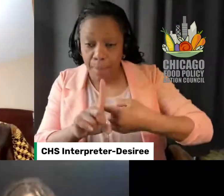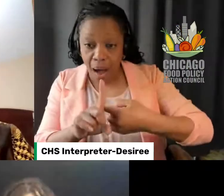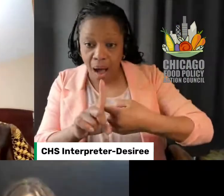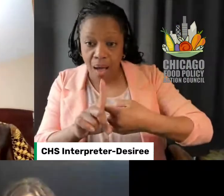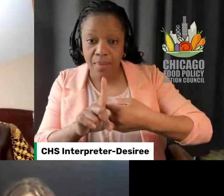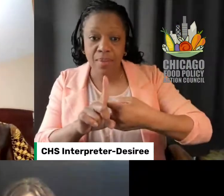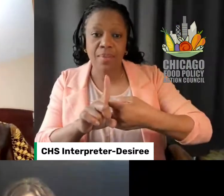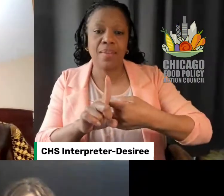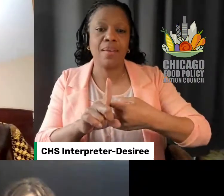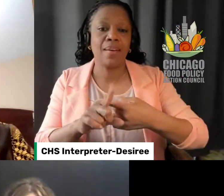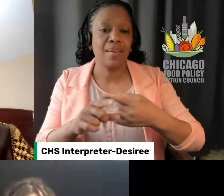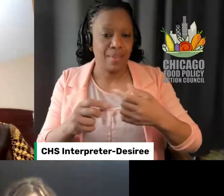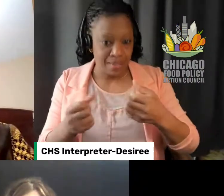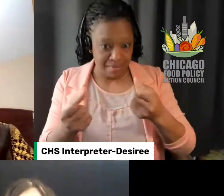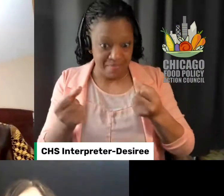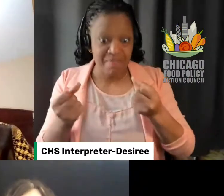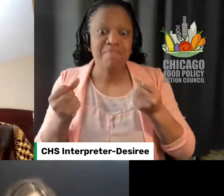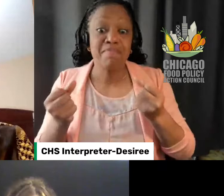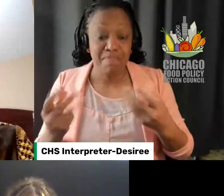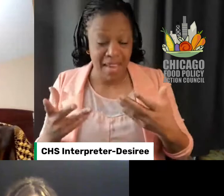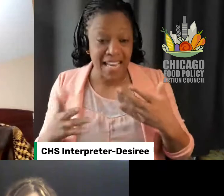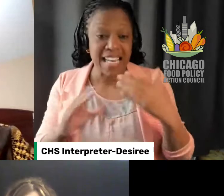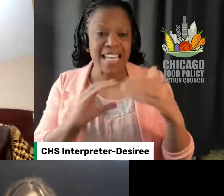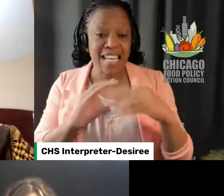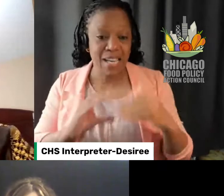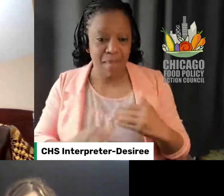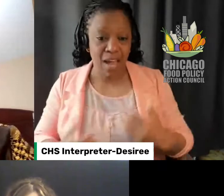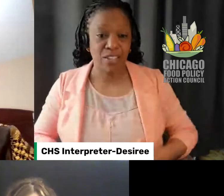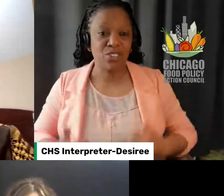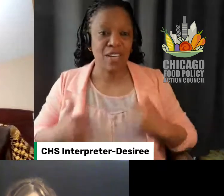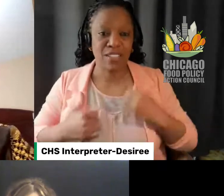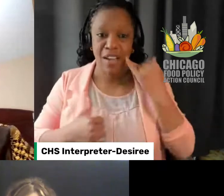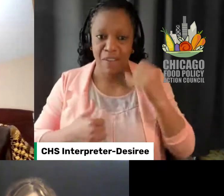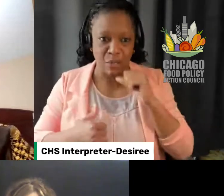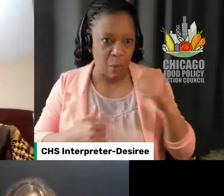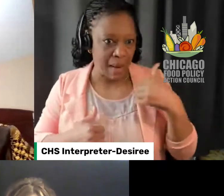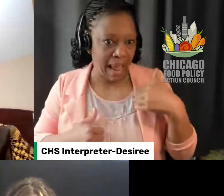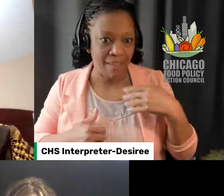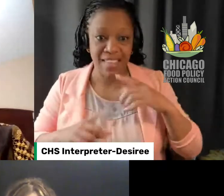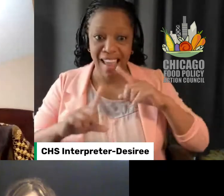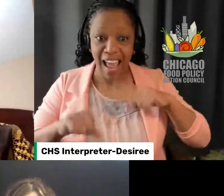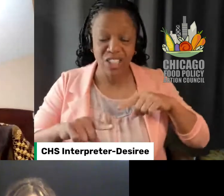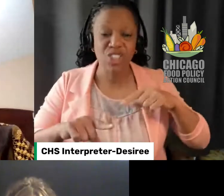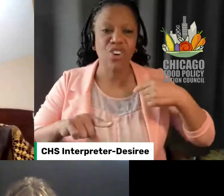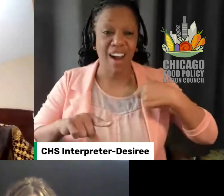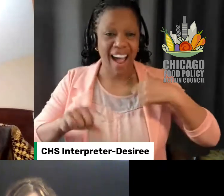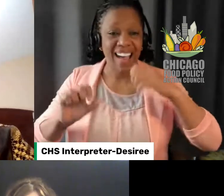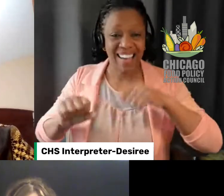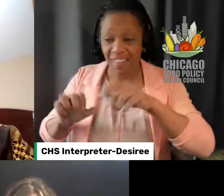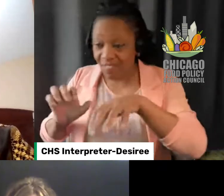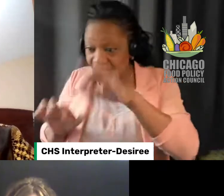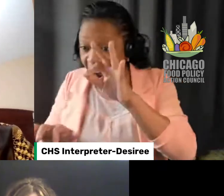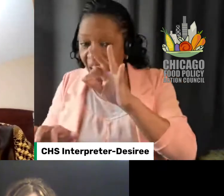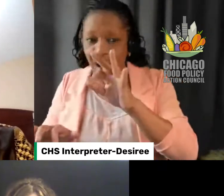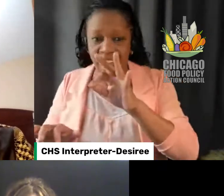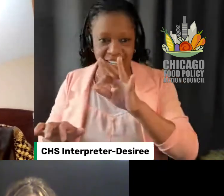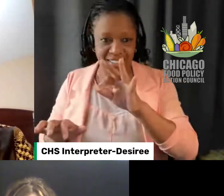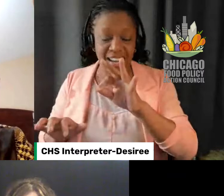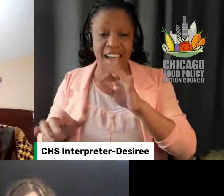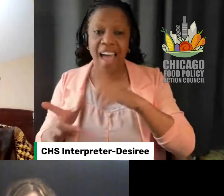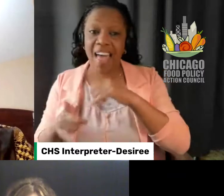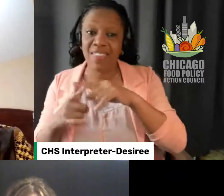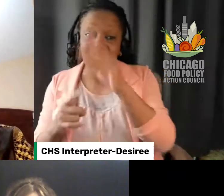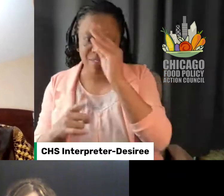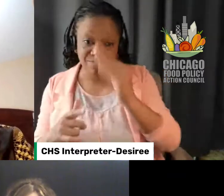it. That if I don't have the answer, I can find it, get it located, so I can share it with others. We're